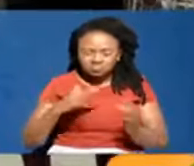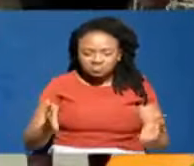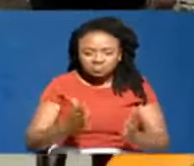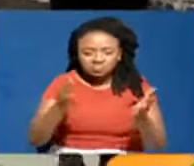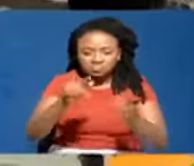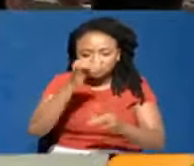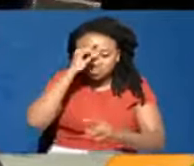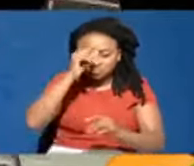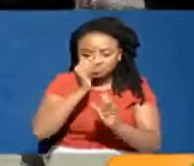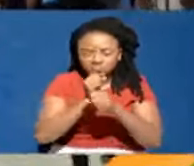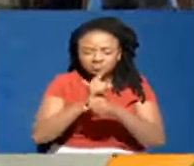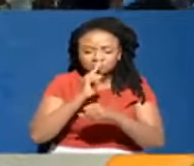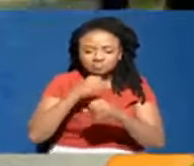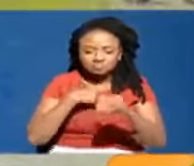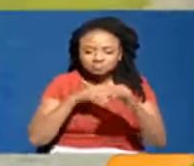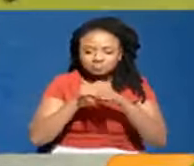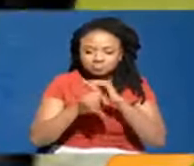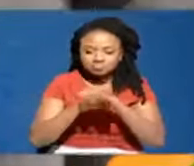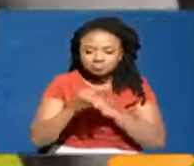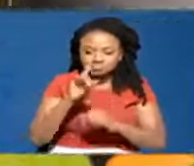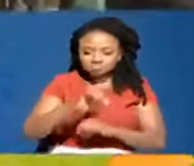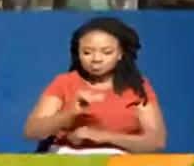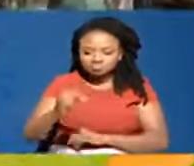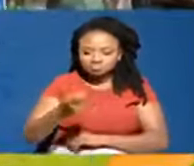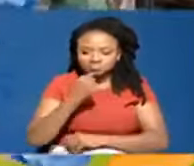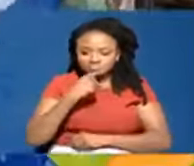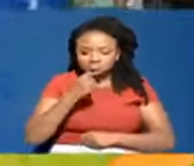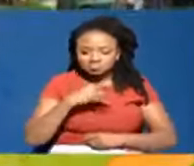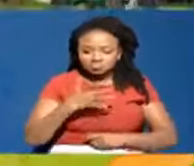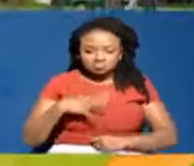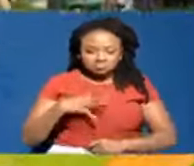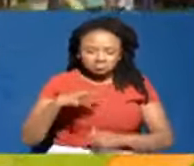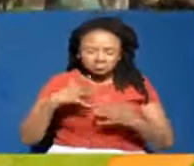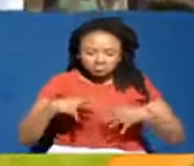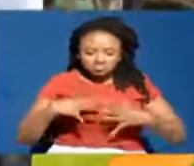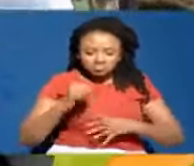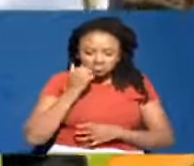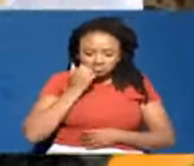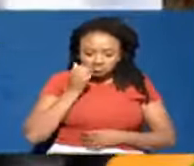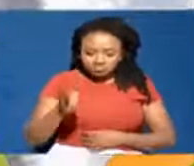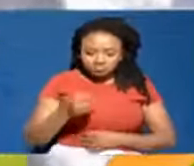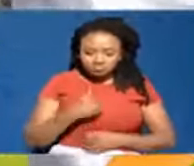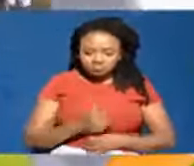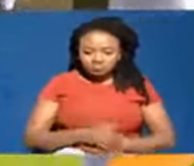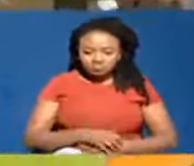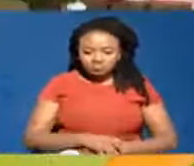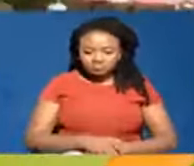for accessible and affordable medicines for Parkinson's patients. Marcin Joki, Citizen TV.